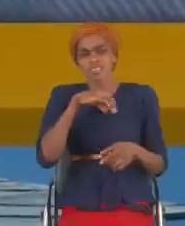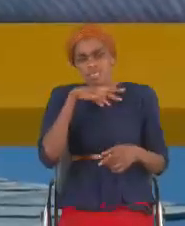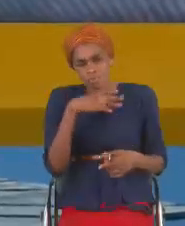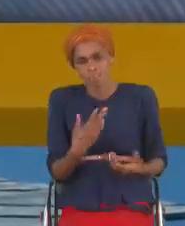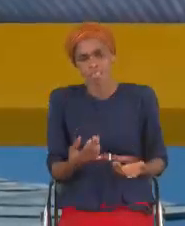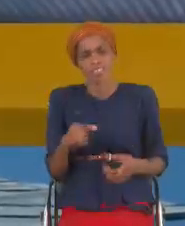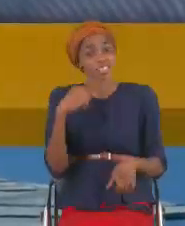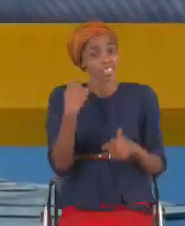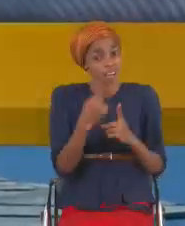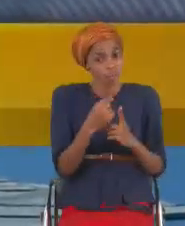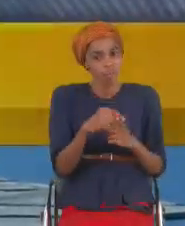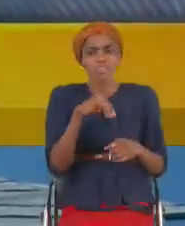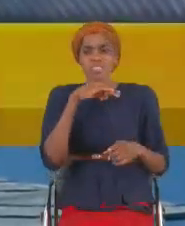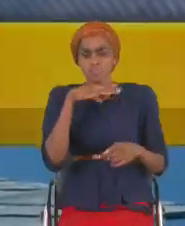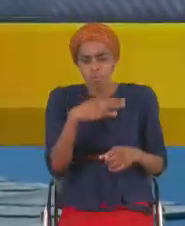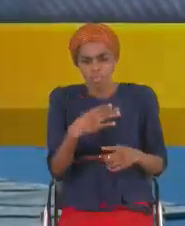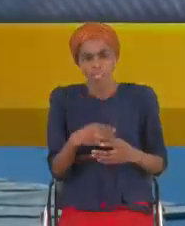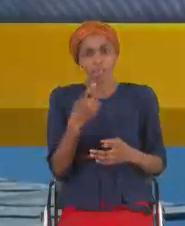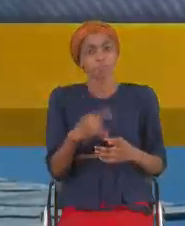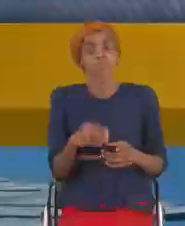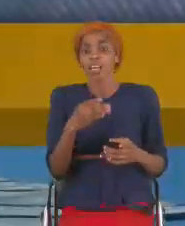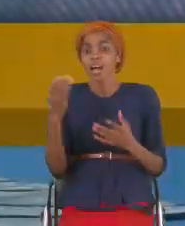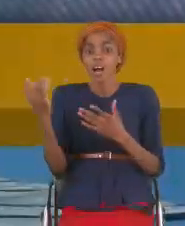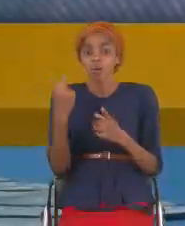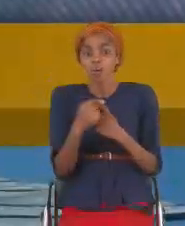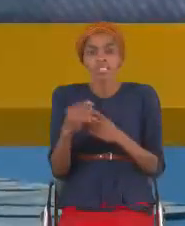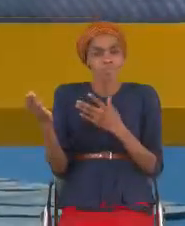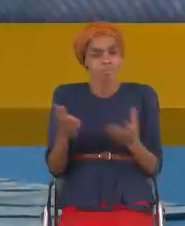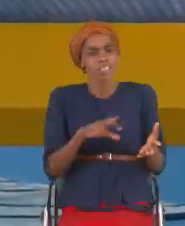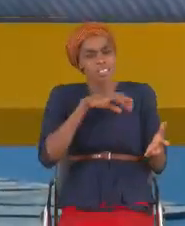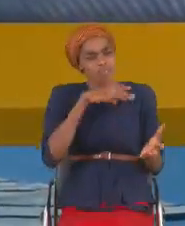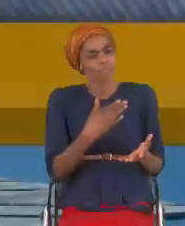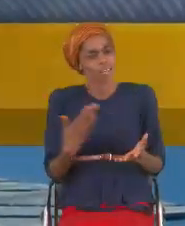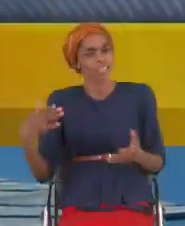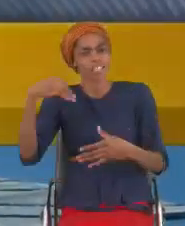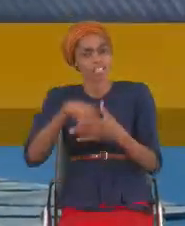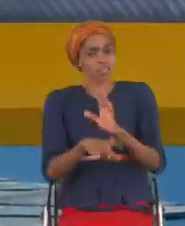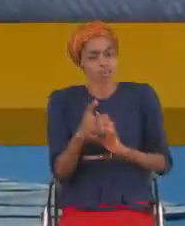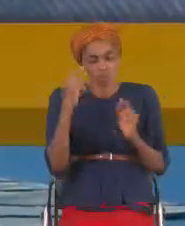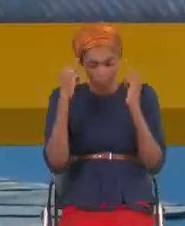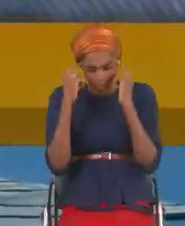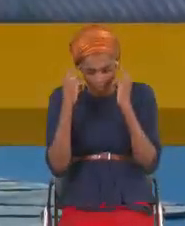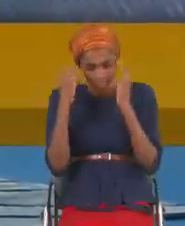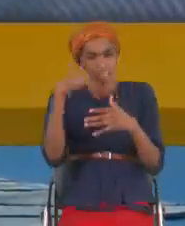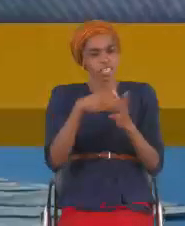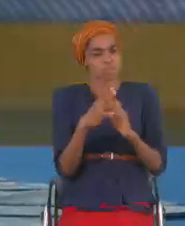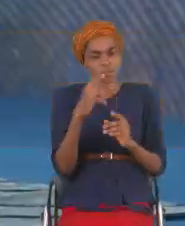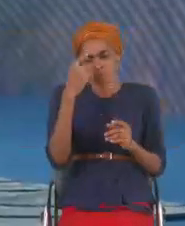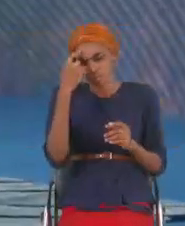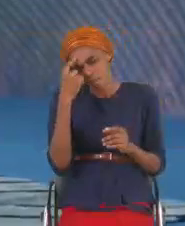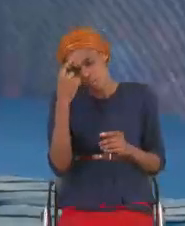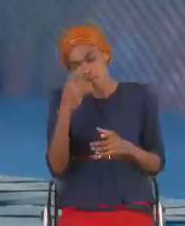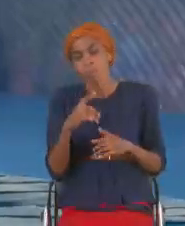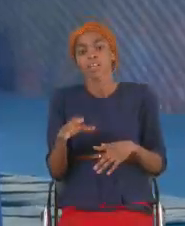words corrupt, their words bring defiling things into your mind, into your memory. But